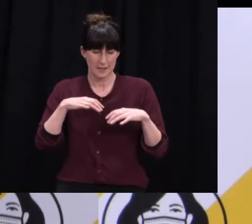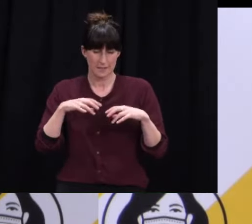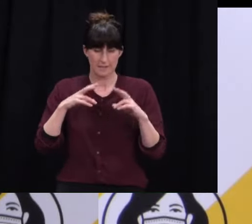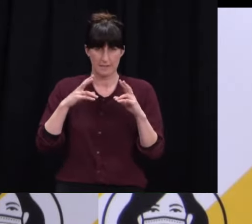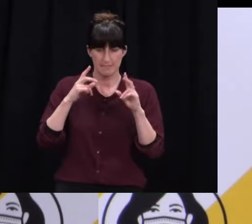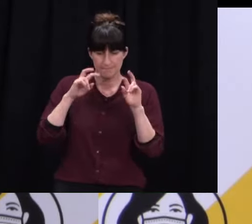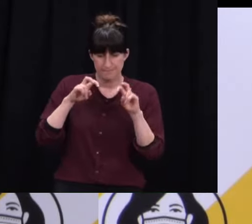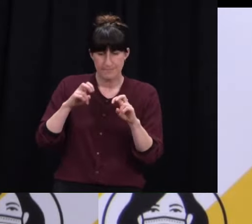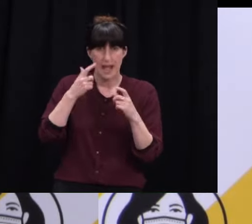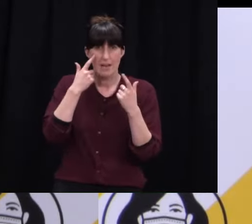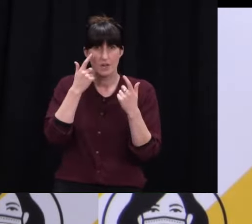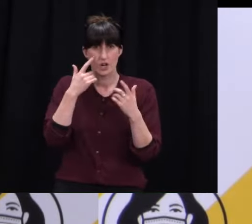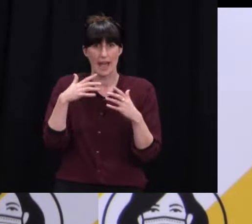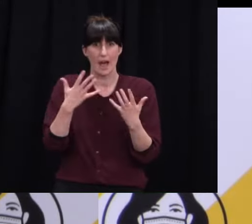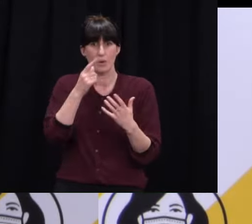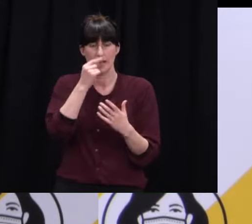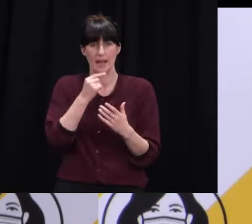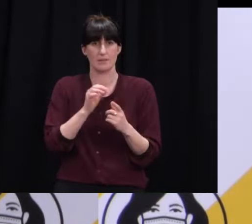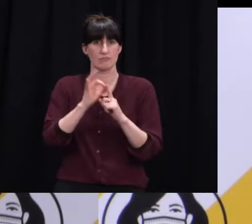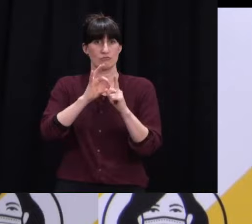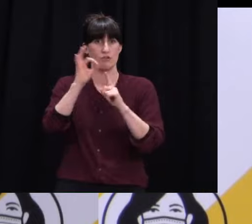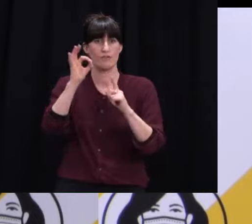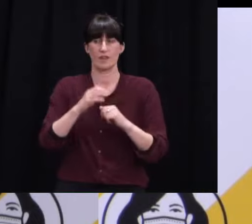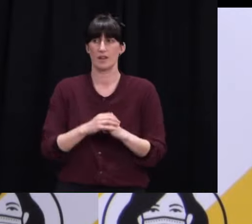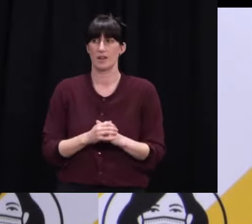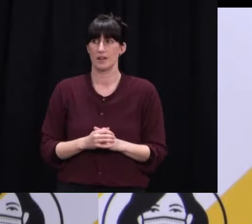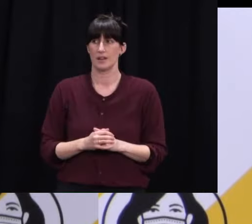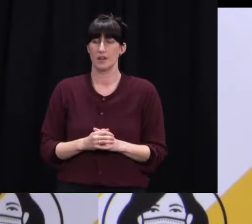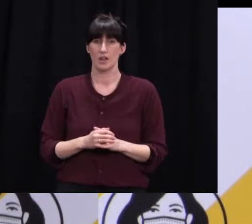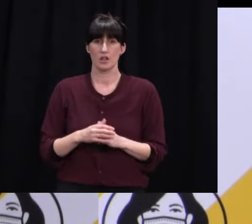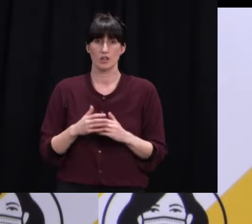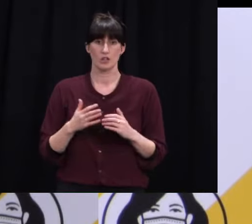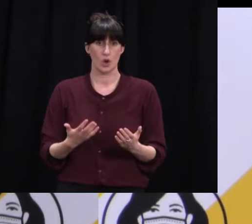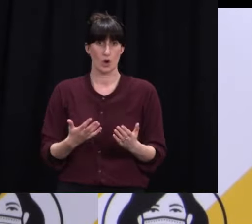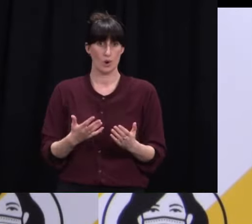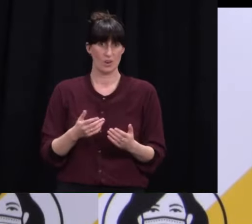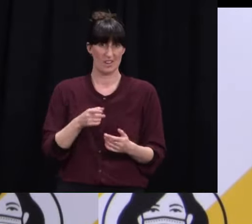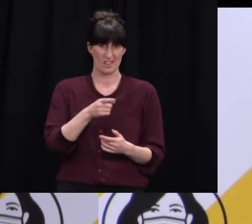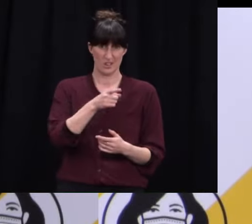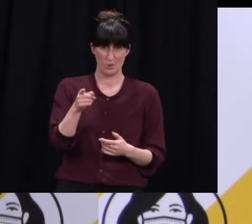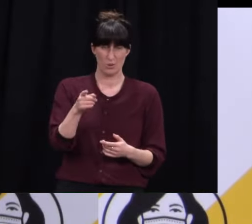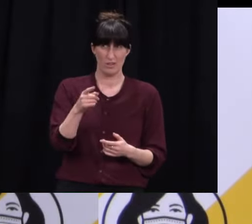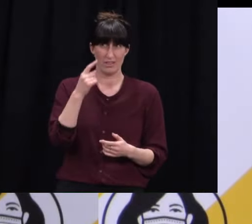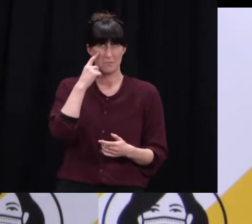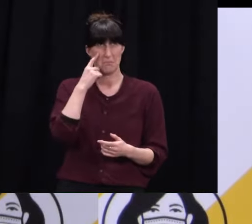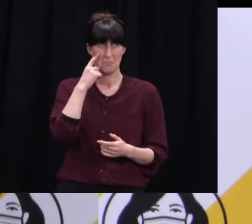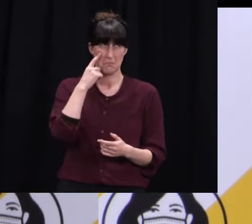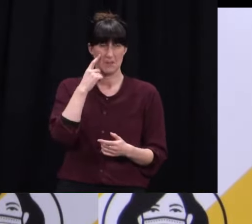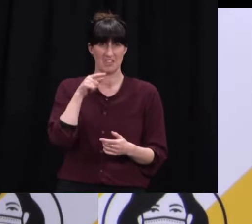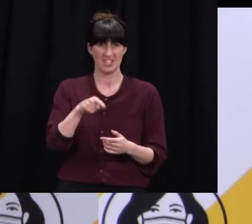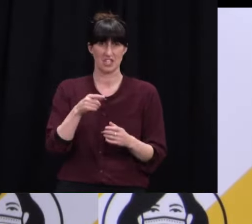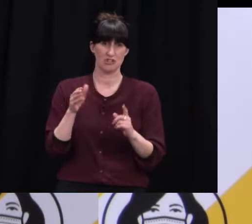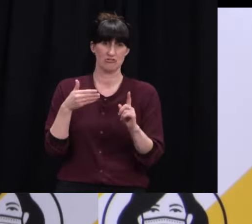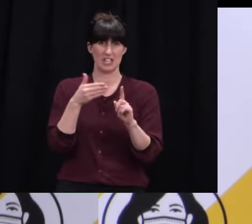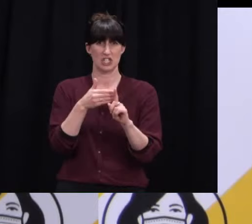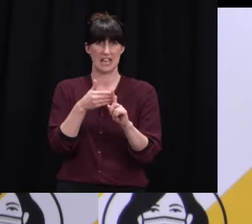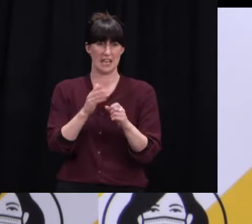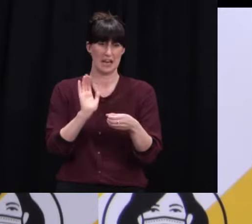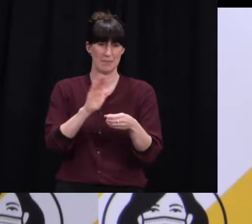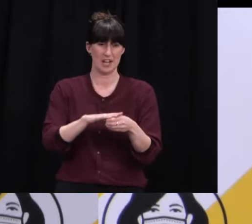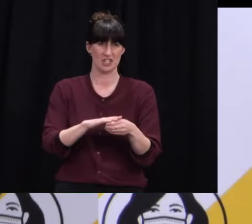around making that happen. So I think New Zealanders at home who are saying, is this still the right strategy? It's too soon to throw